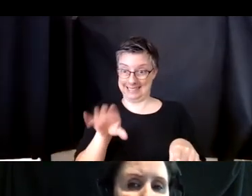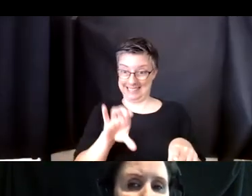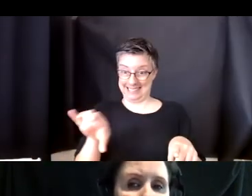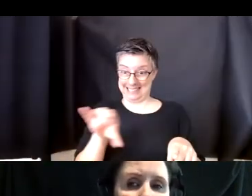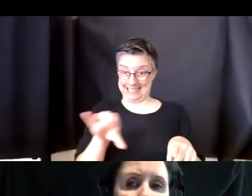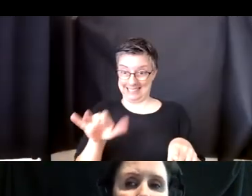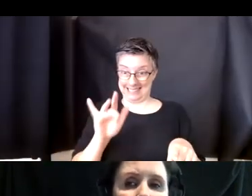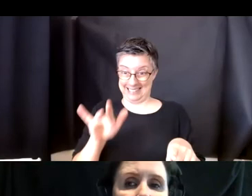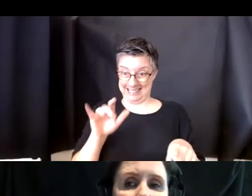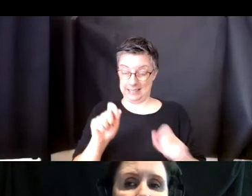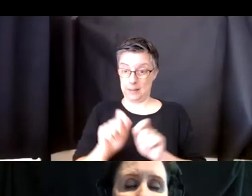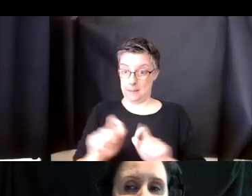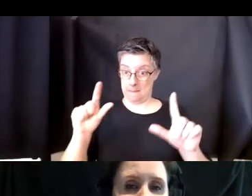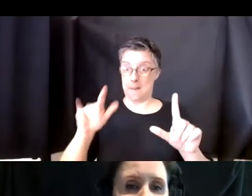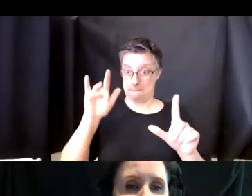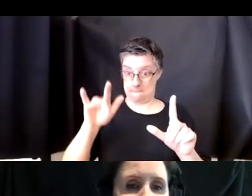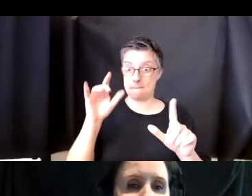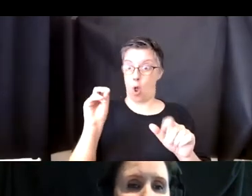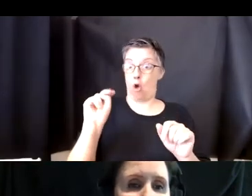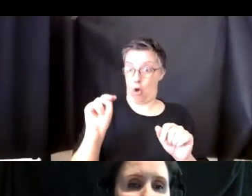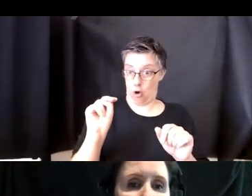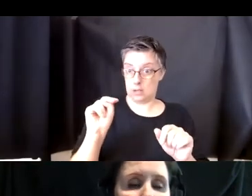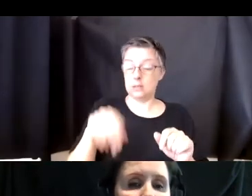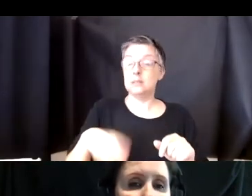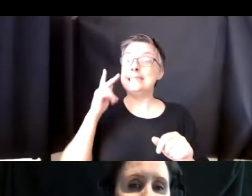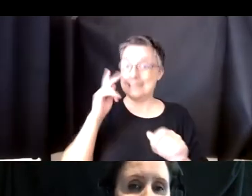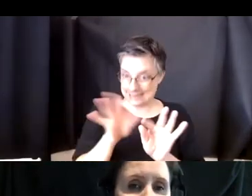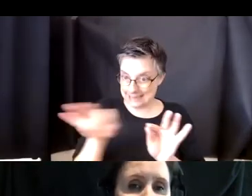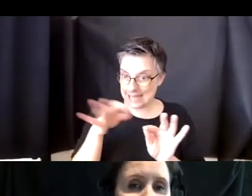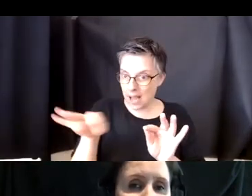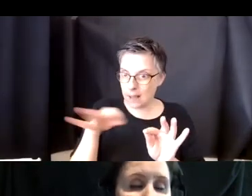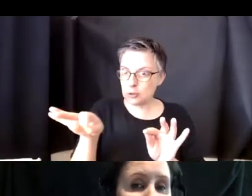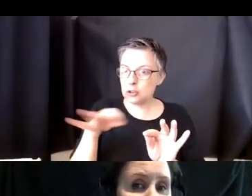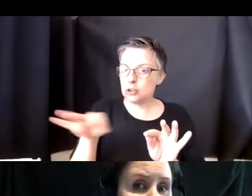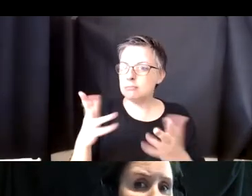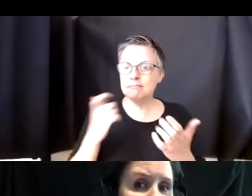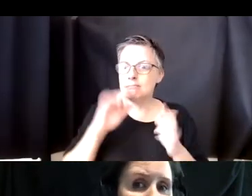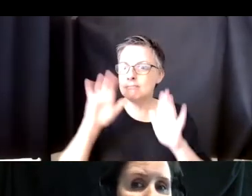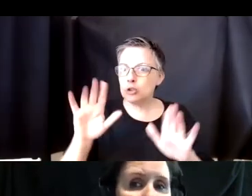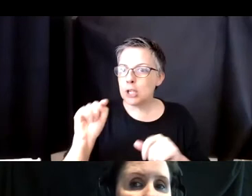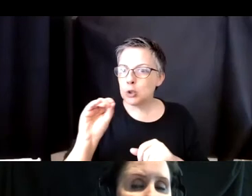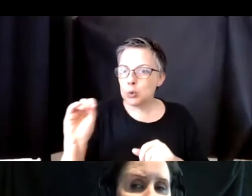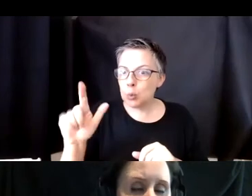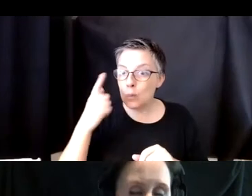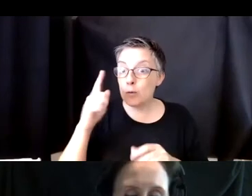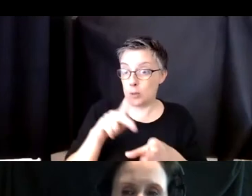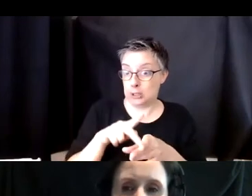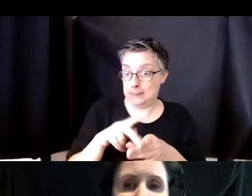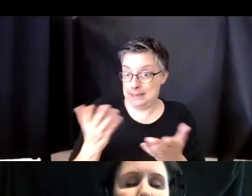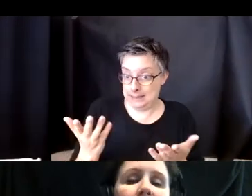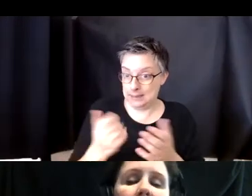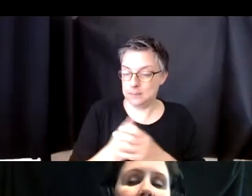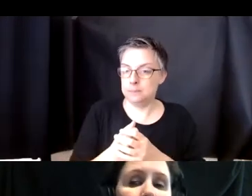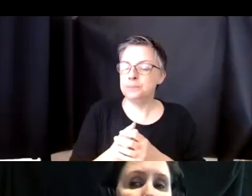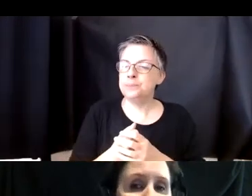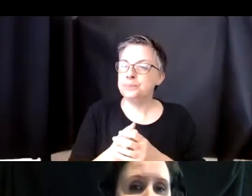at the button to see the caption. And what is a great tool for those who are participants is that, excuse